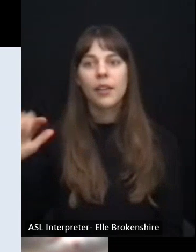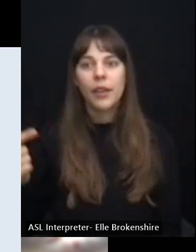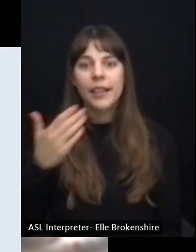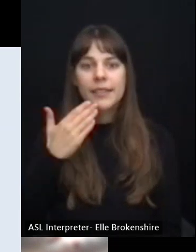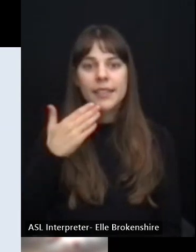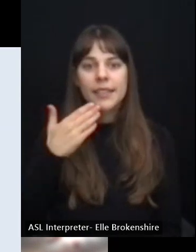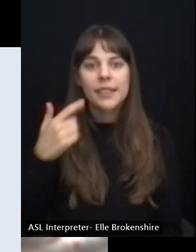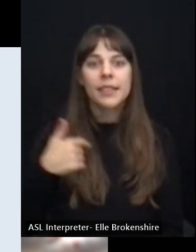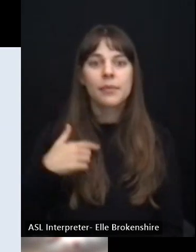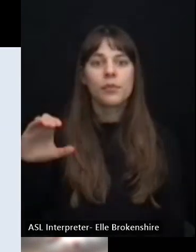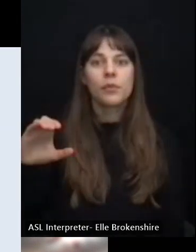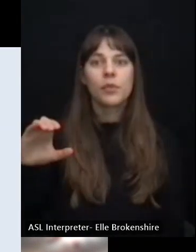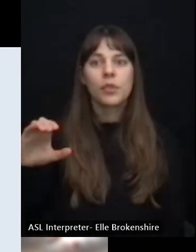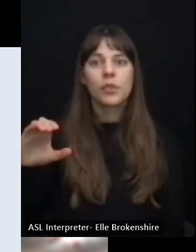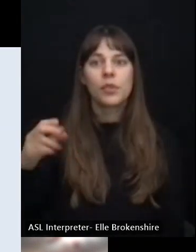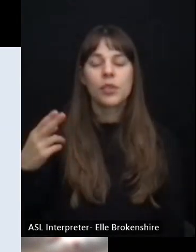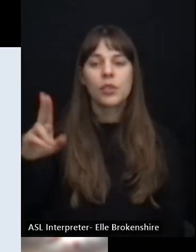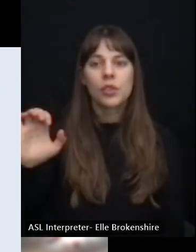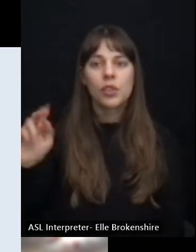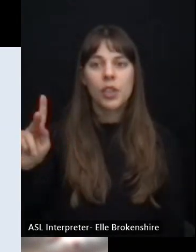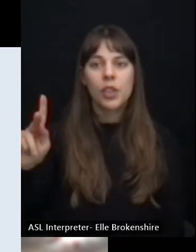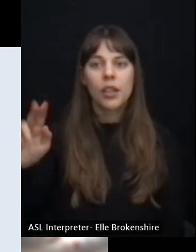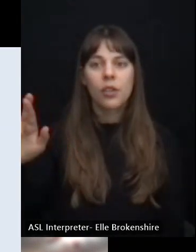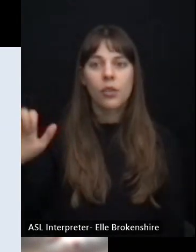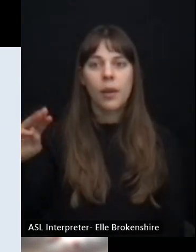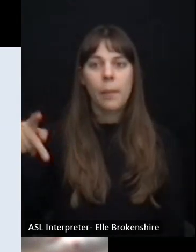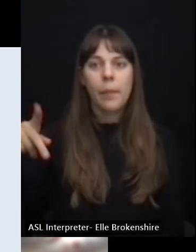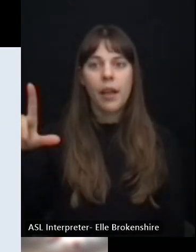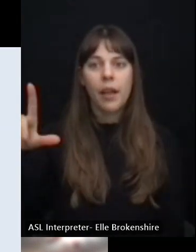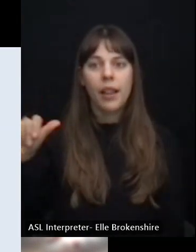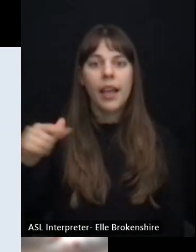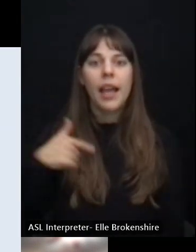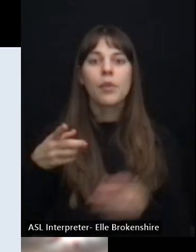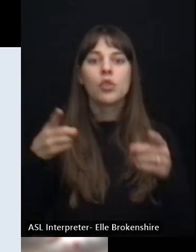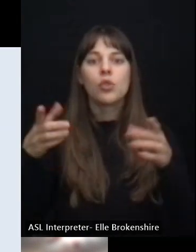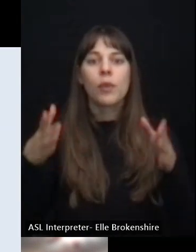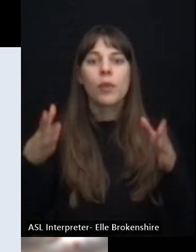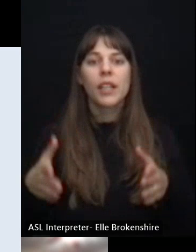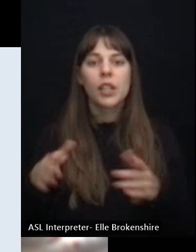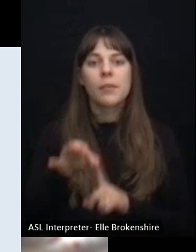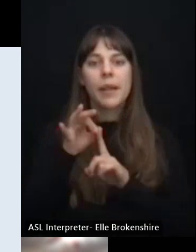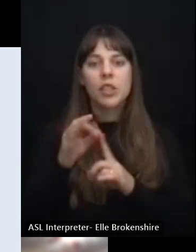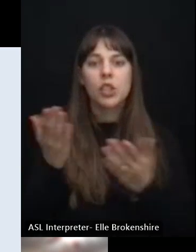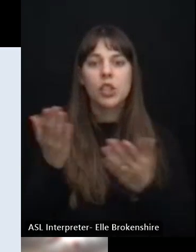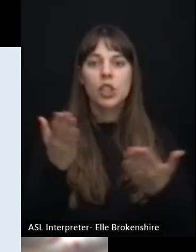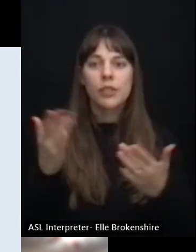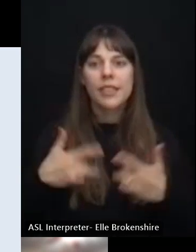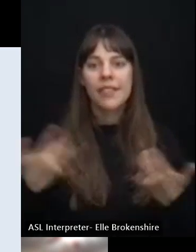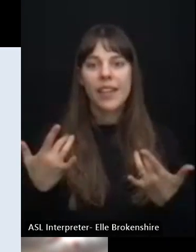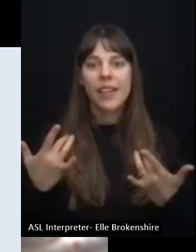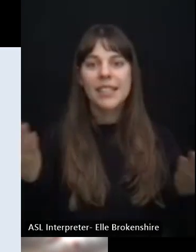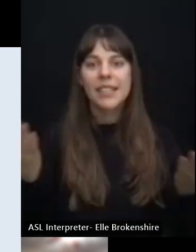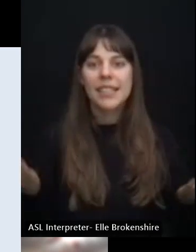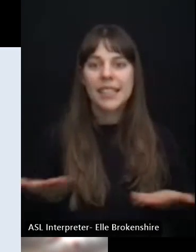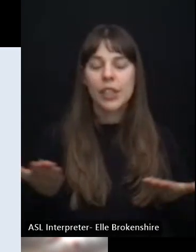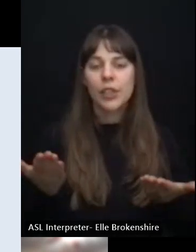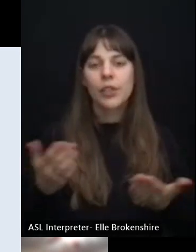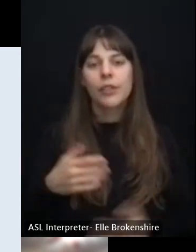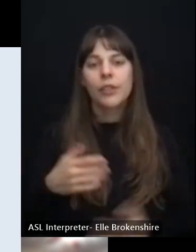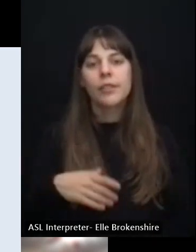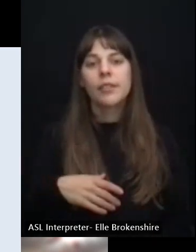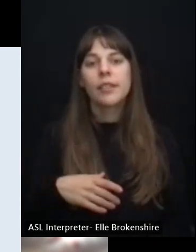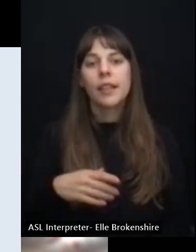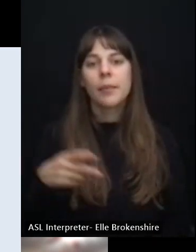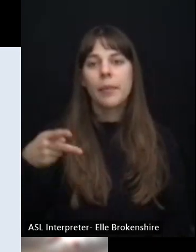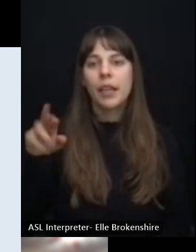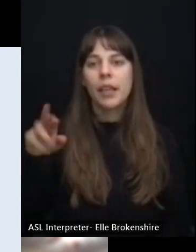I'm the Director of Special Services, Events, and Detours in the Operations Group here at Pittsburgh Regional Transit, and I welcome you to